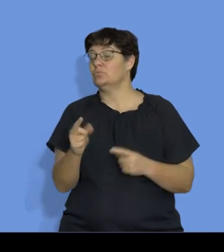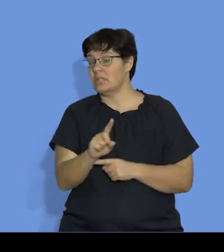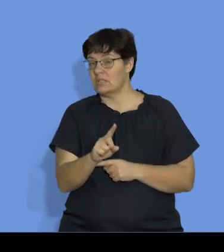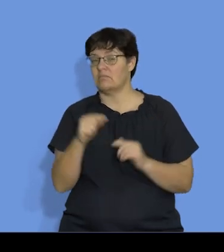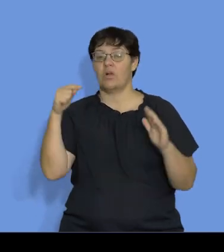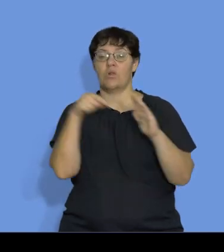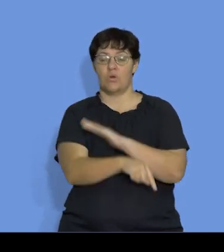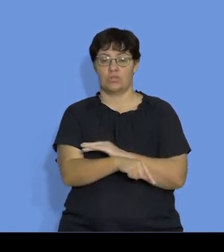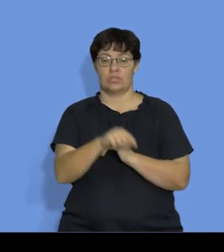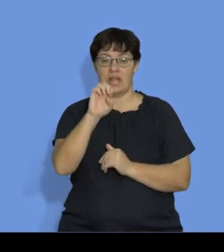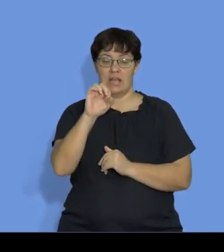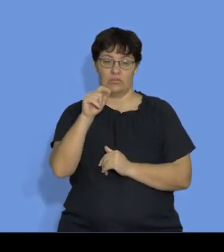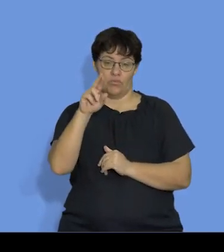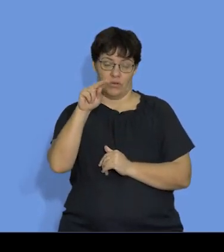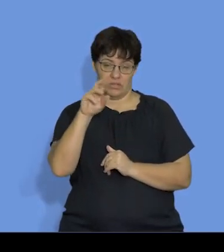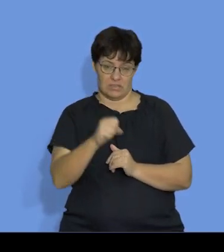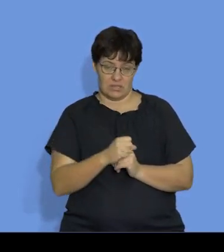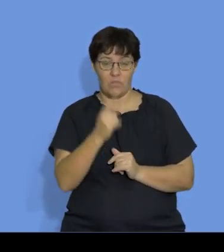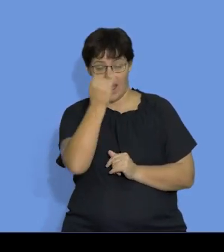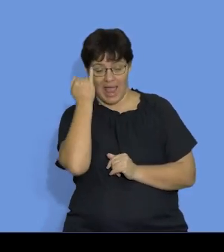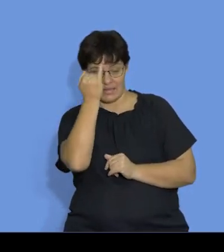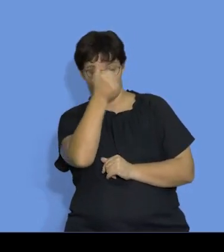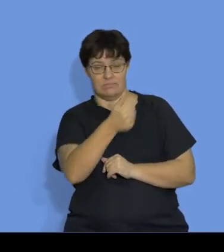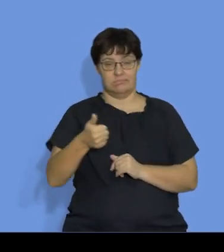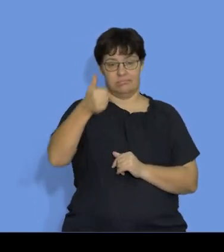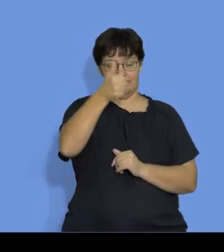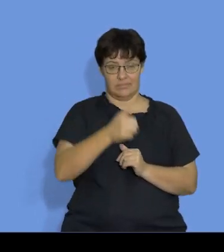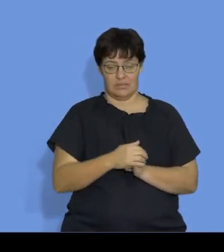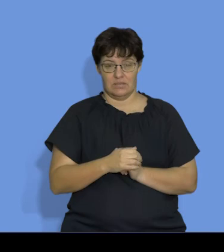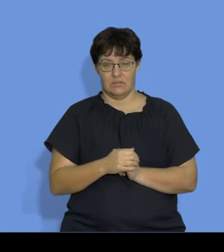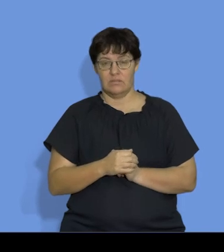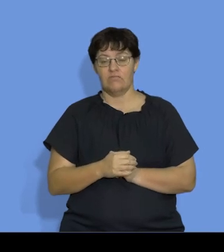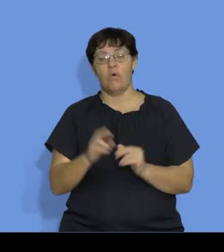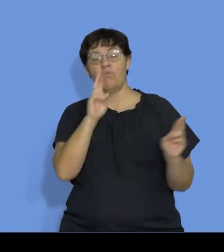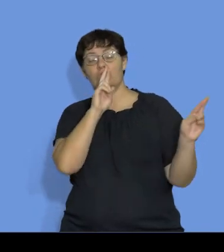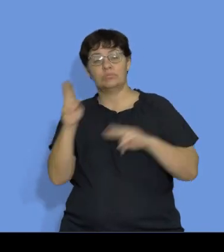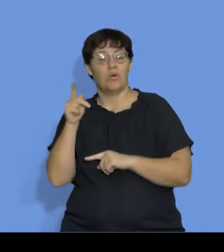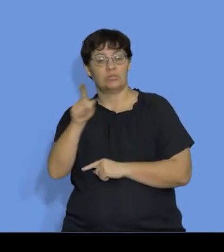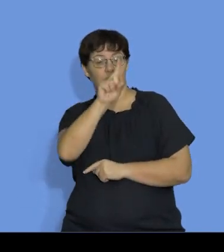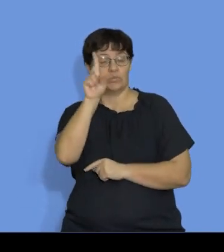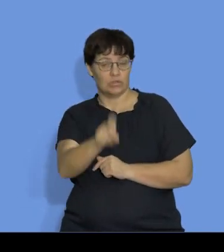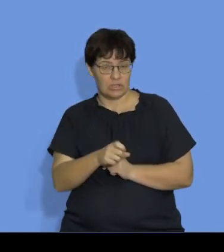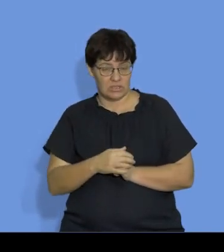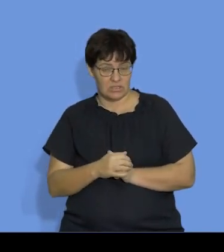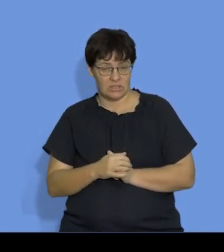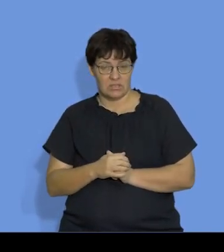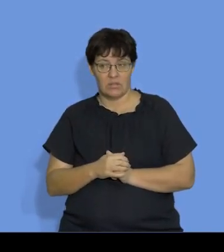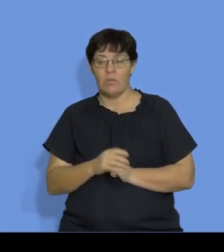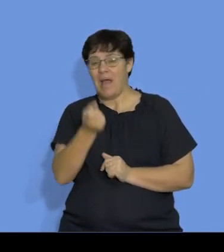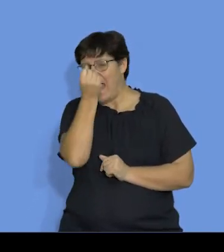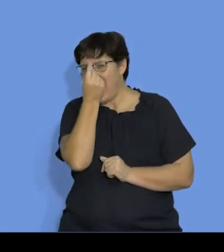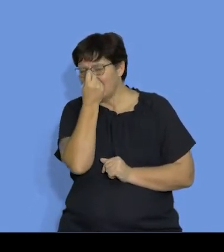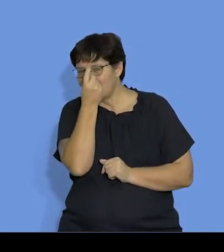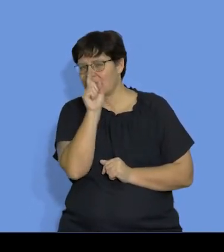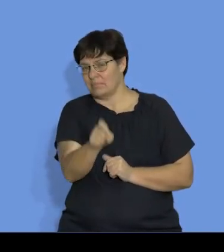electrons. So that's the main idea. So in terms of responding to this question, you must understand that you need to